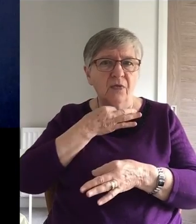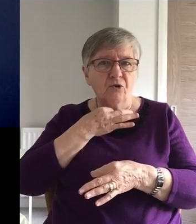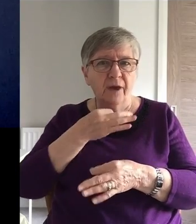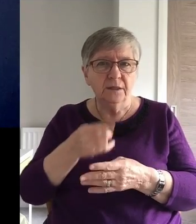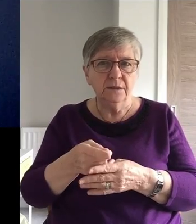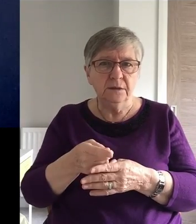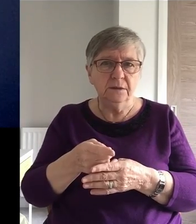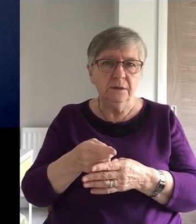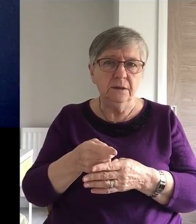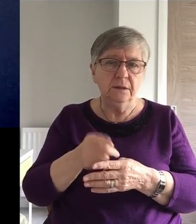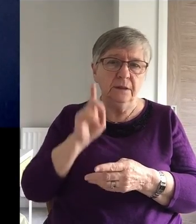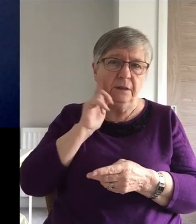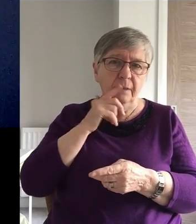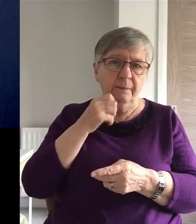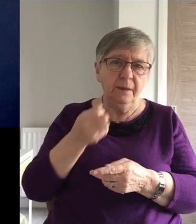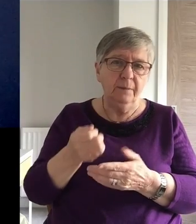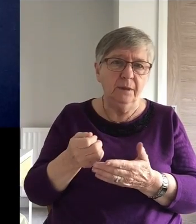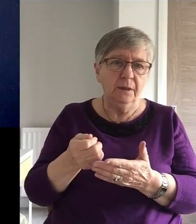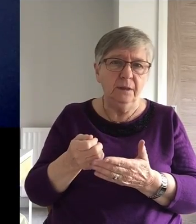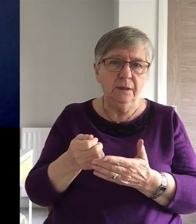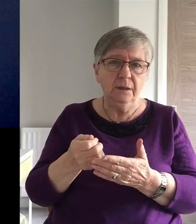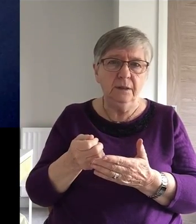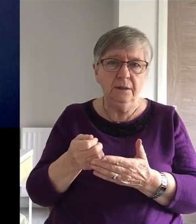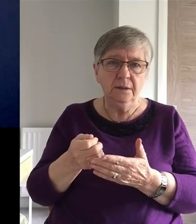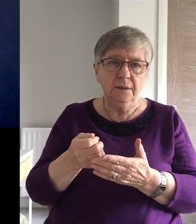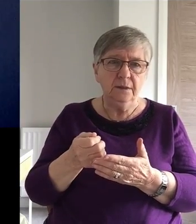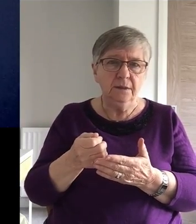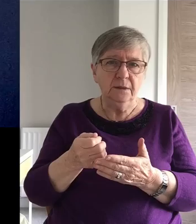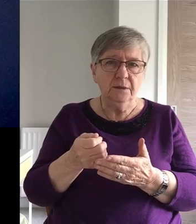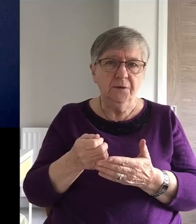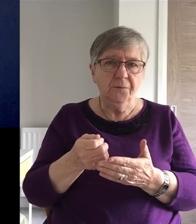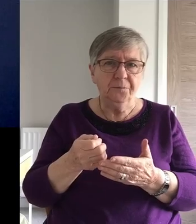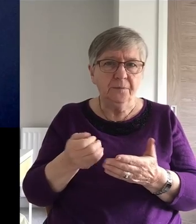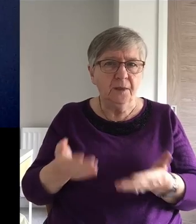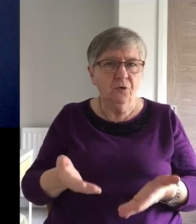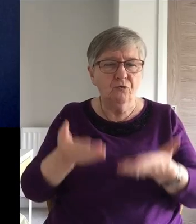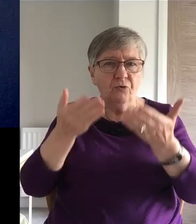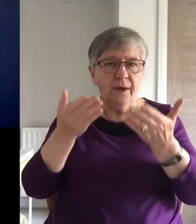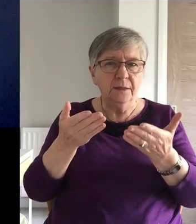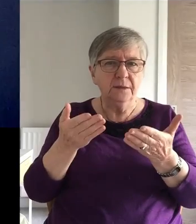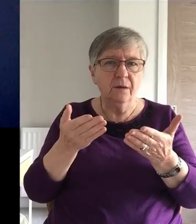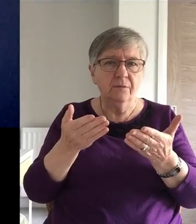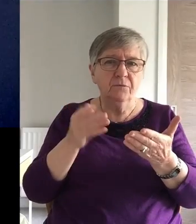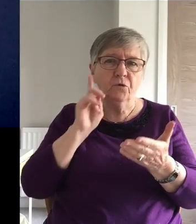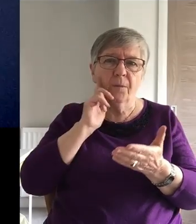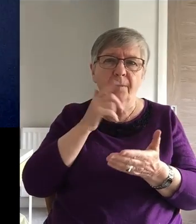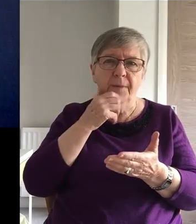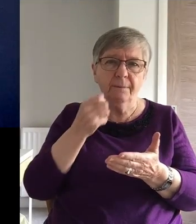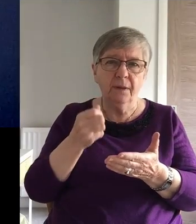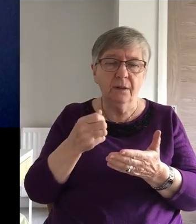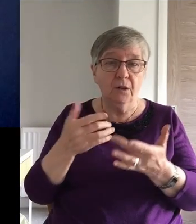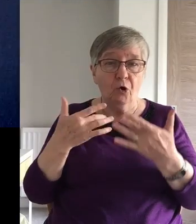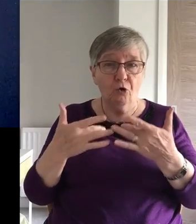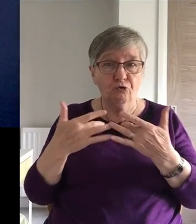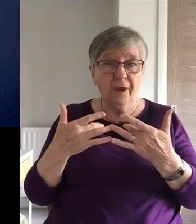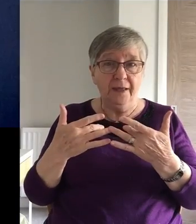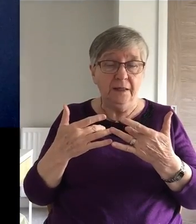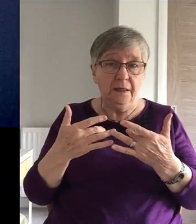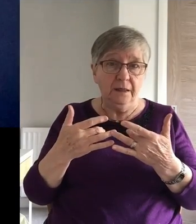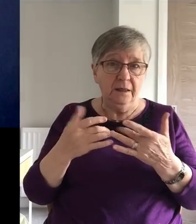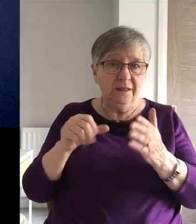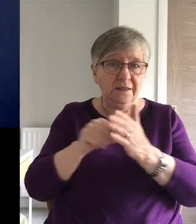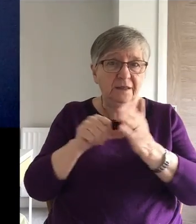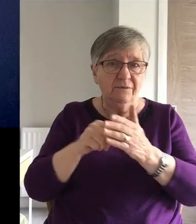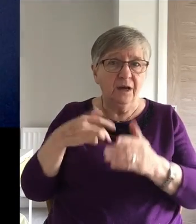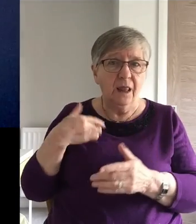just tend to rise up from the hearts of people who are already living on a knife edge. And we